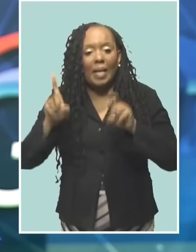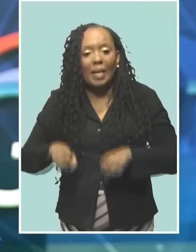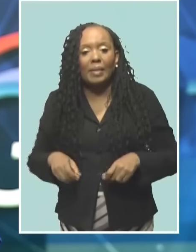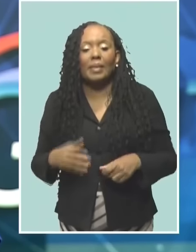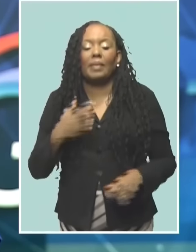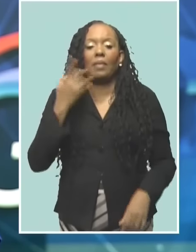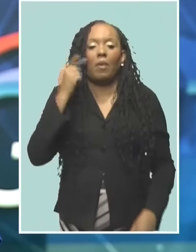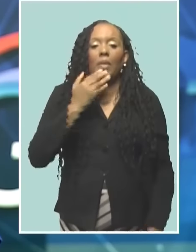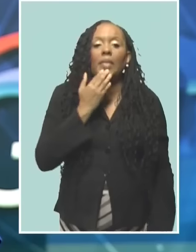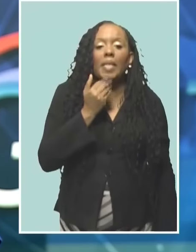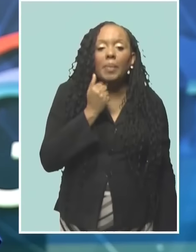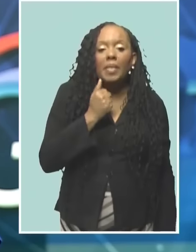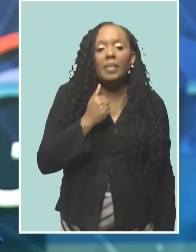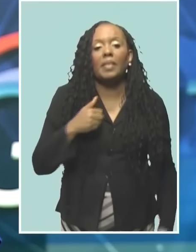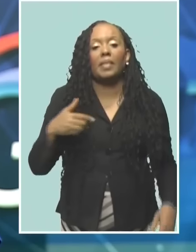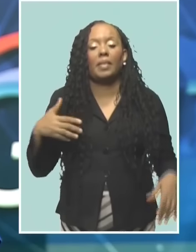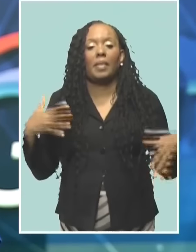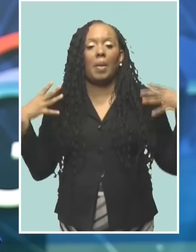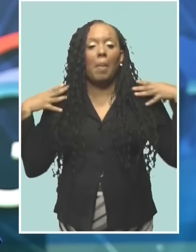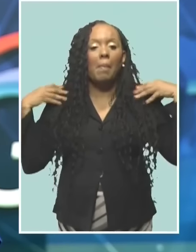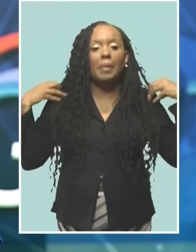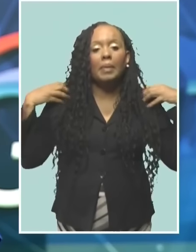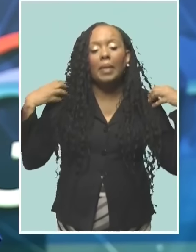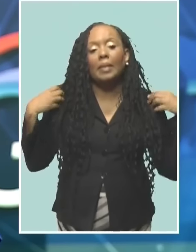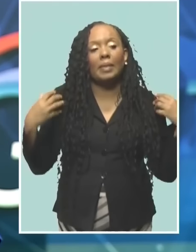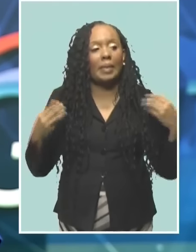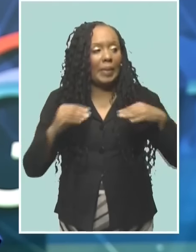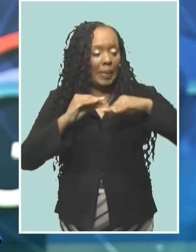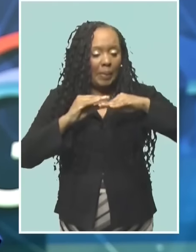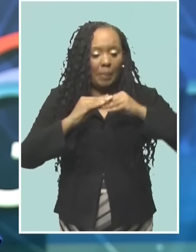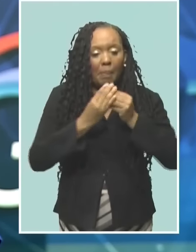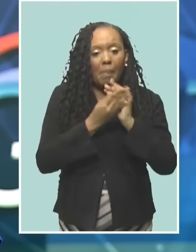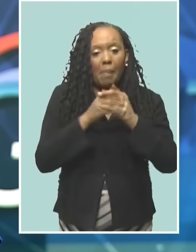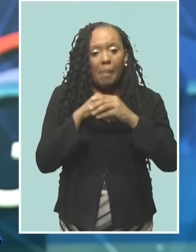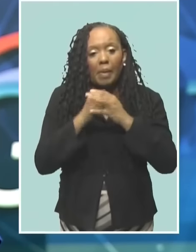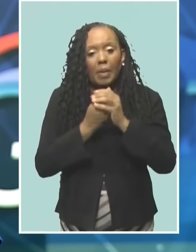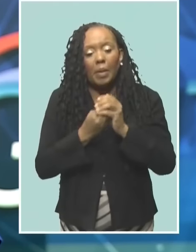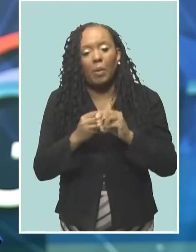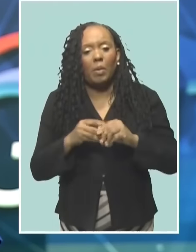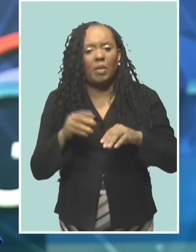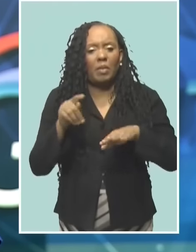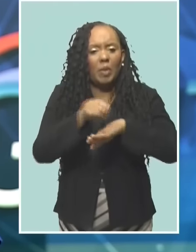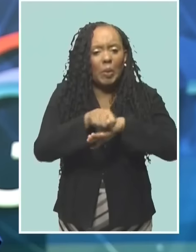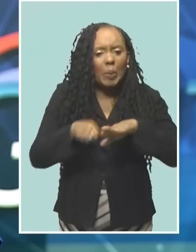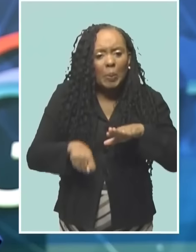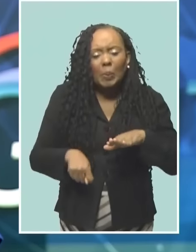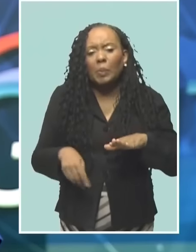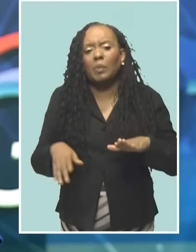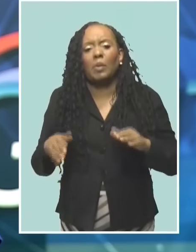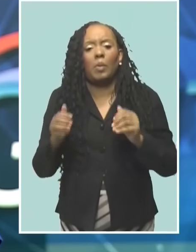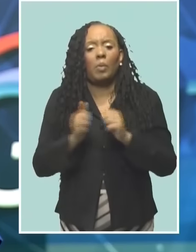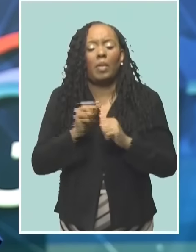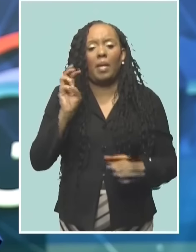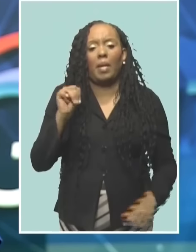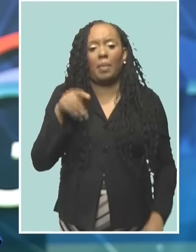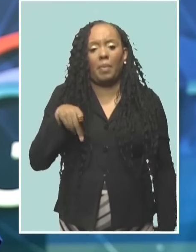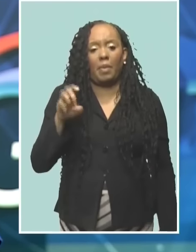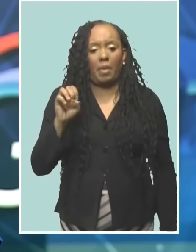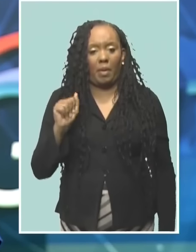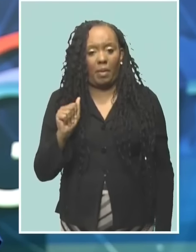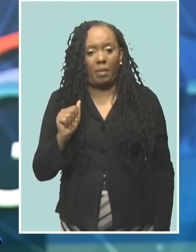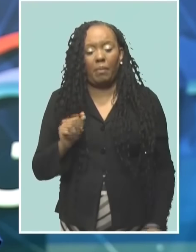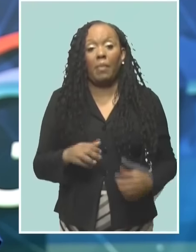pressure checks, massages and manicures and pedicures at the Ministry of People Empowerment and Elder Affairs. Health education and